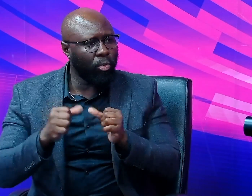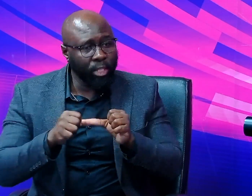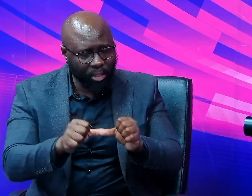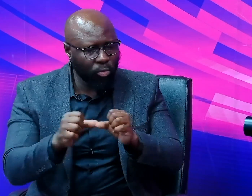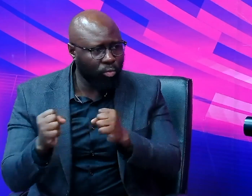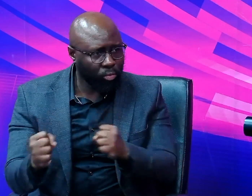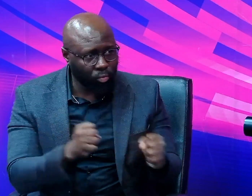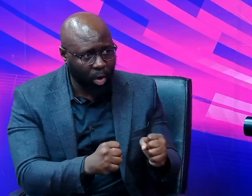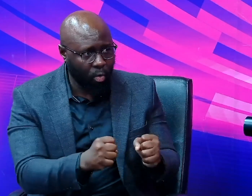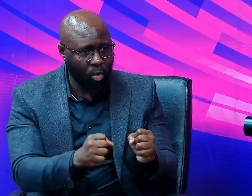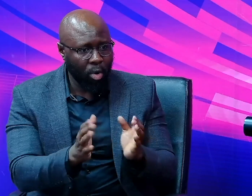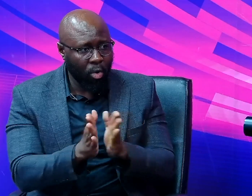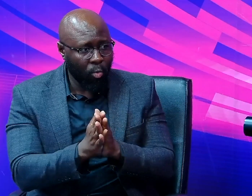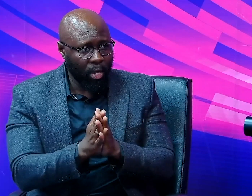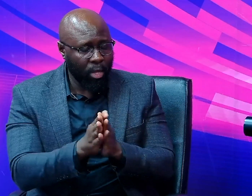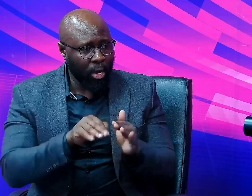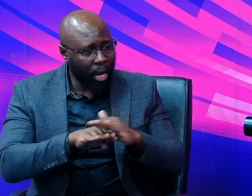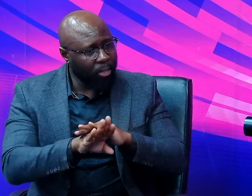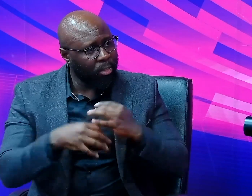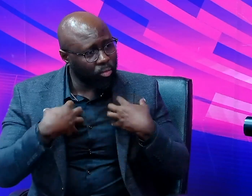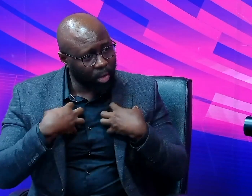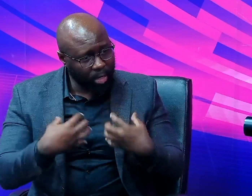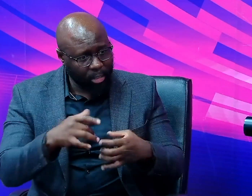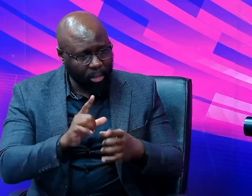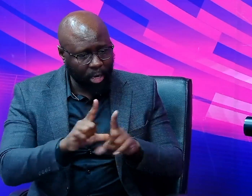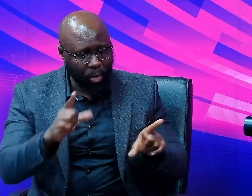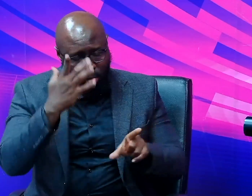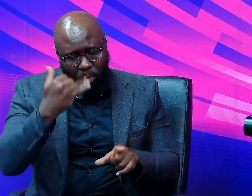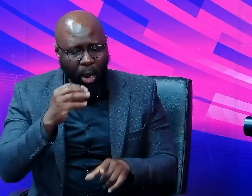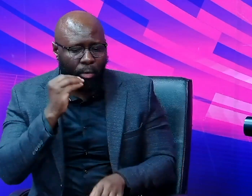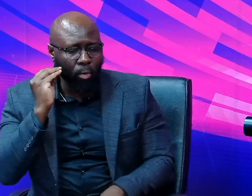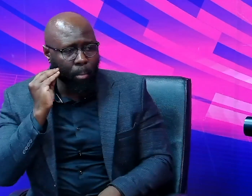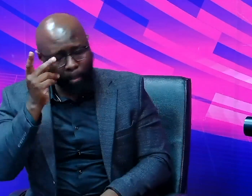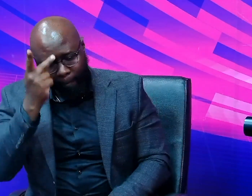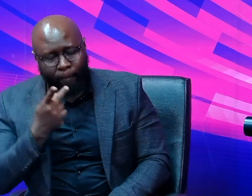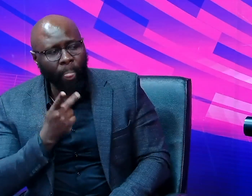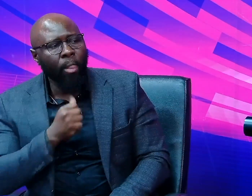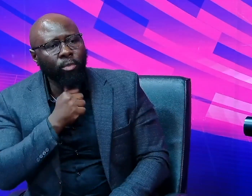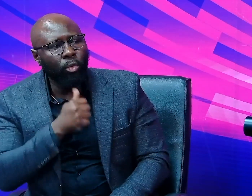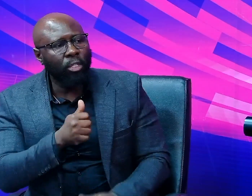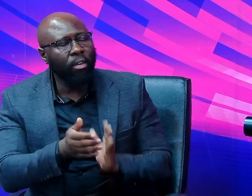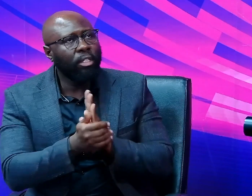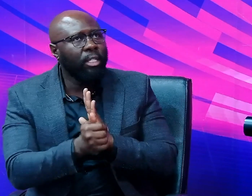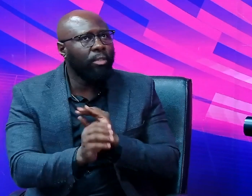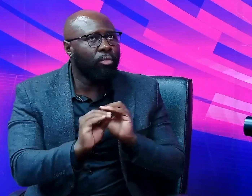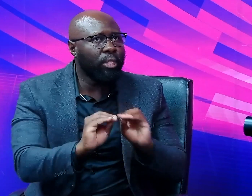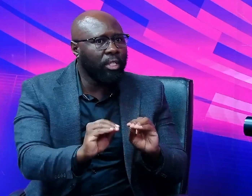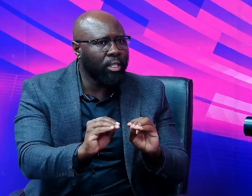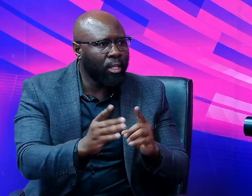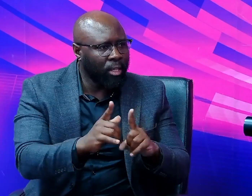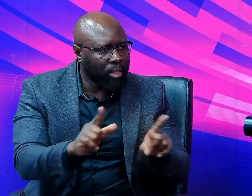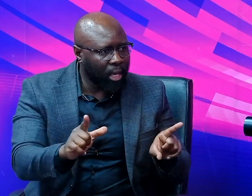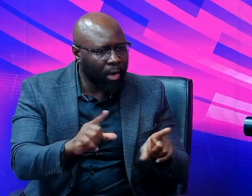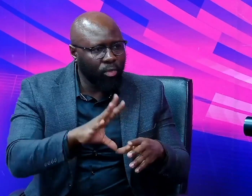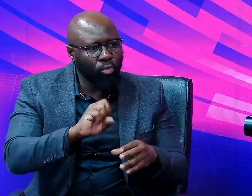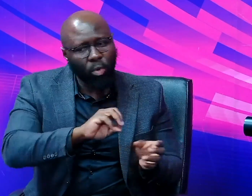in schools for the deaf, children still struggle with access to a rich language, because at home, parents do not